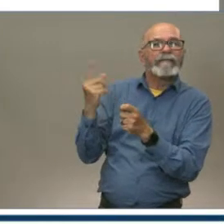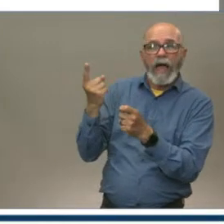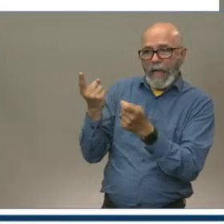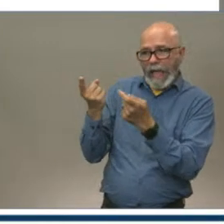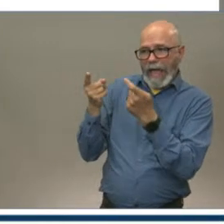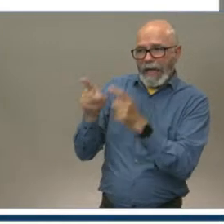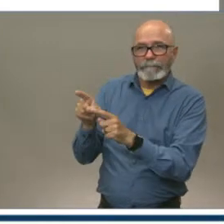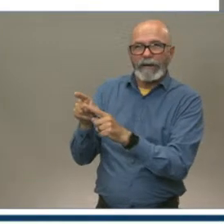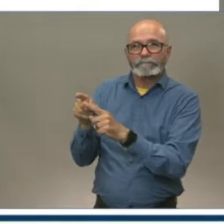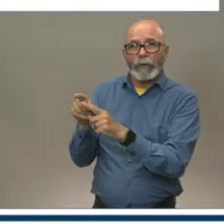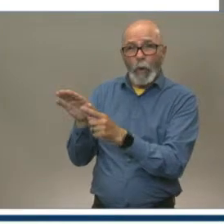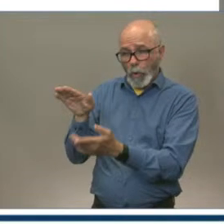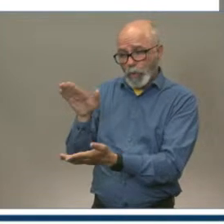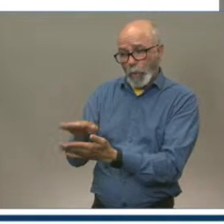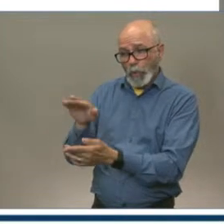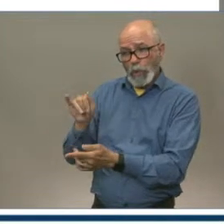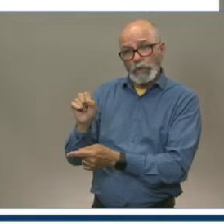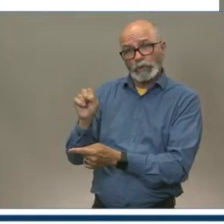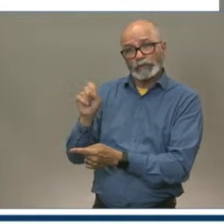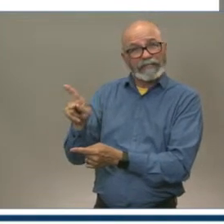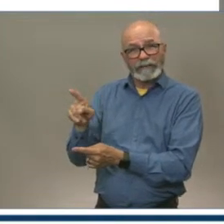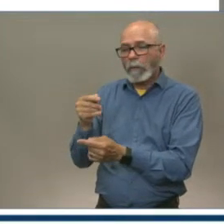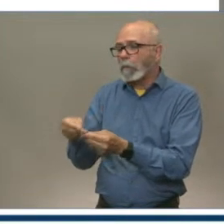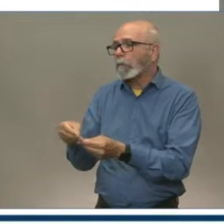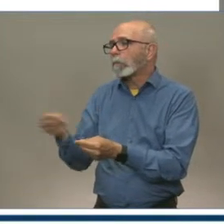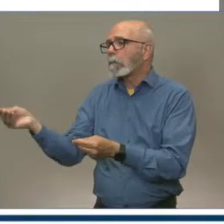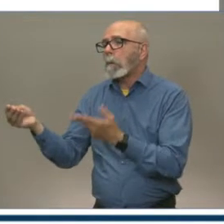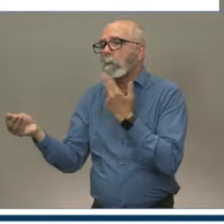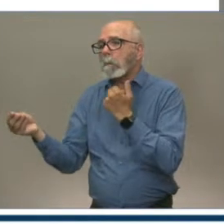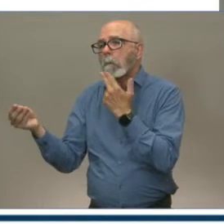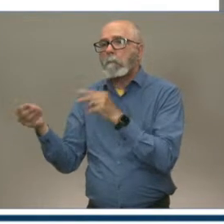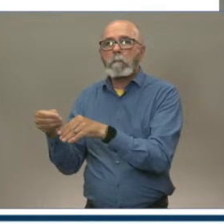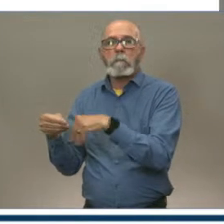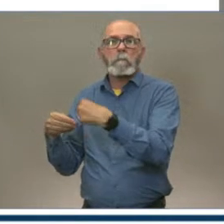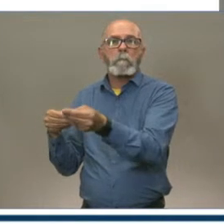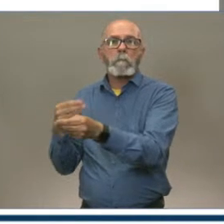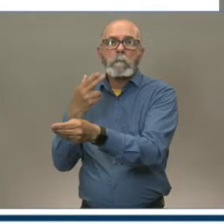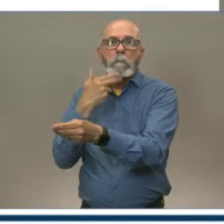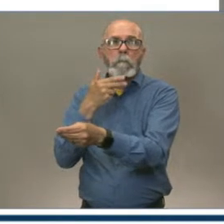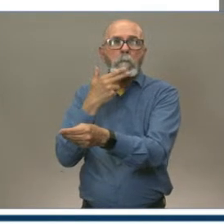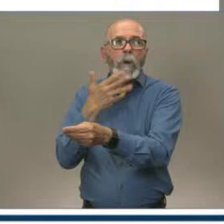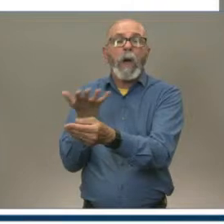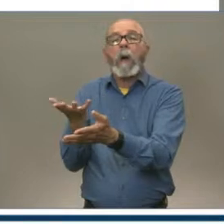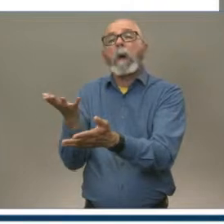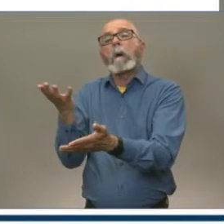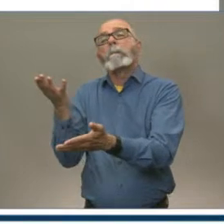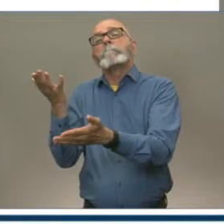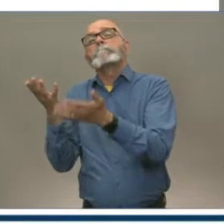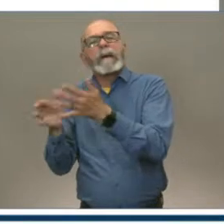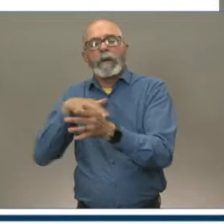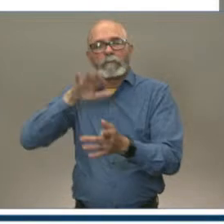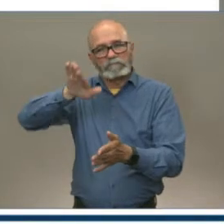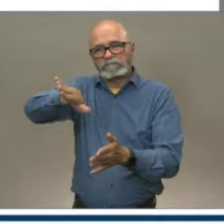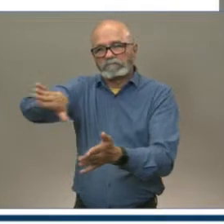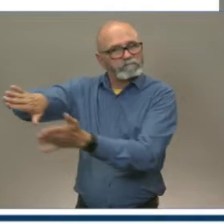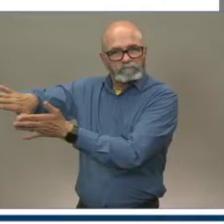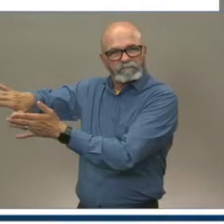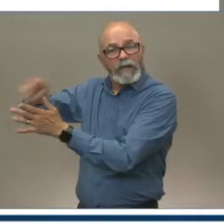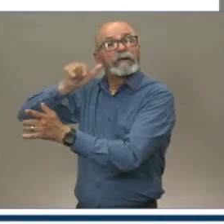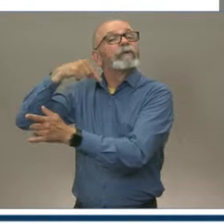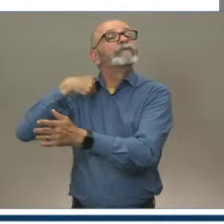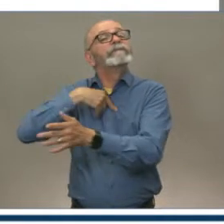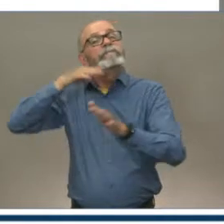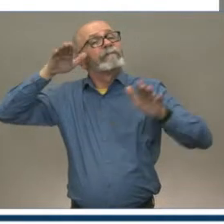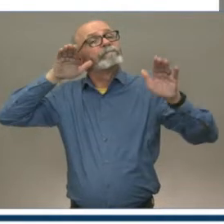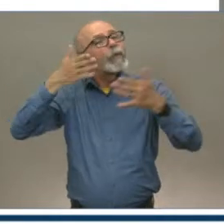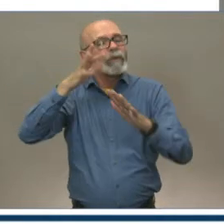low risk of transmission, then we're really, we're setting those aside and we're focusing on the really high